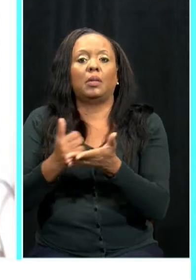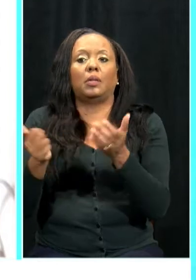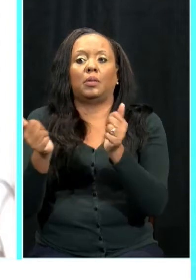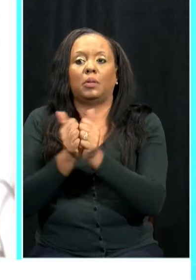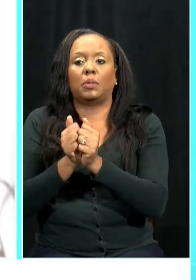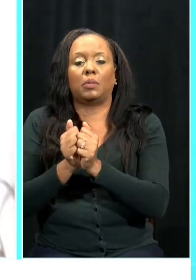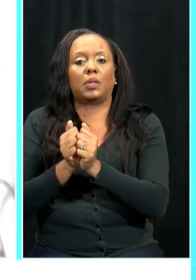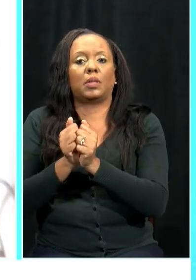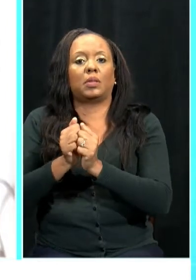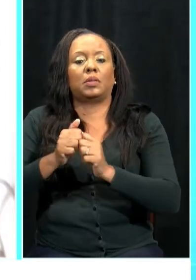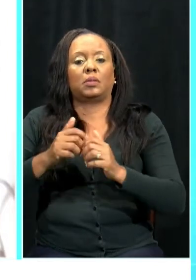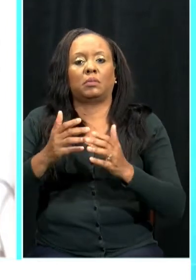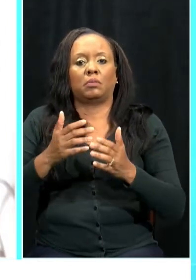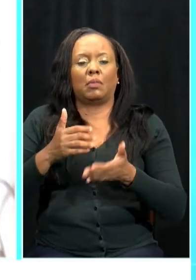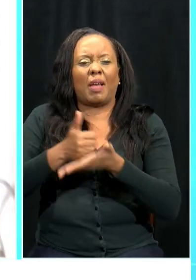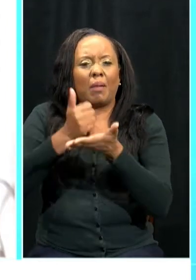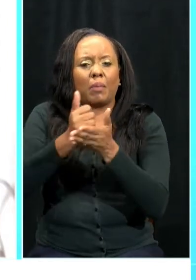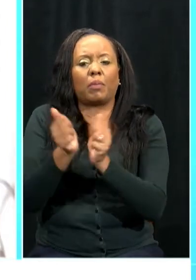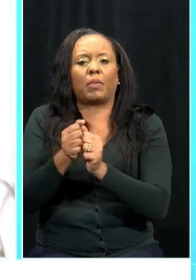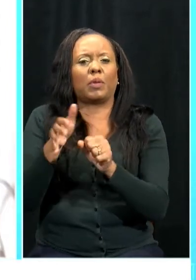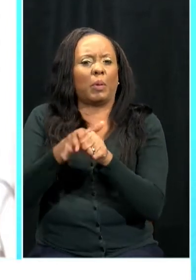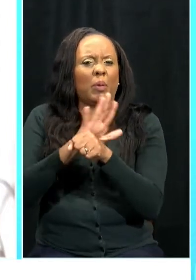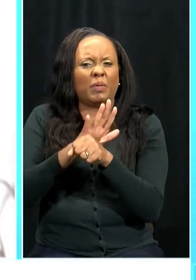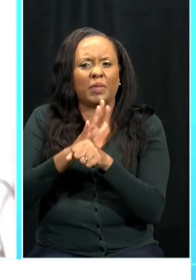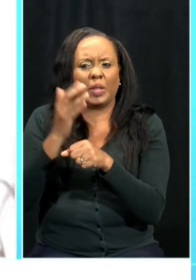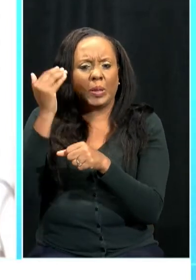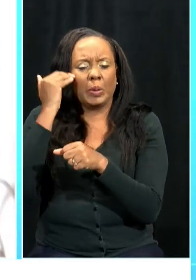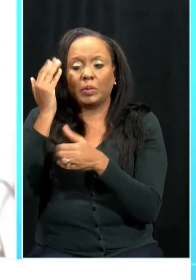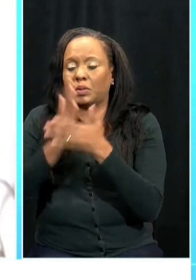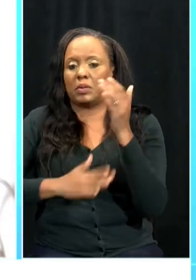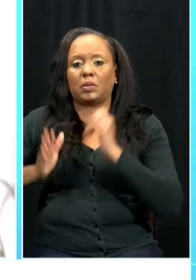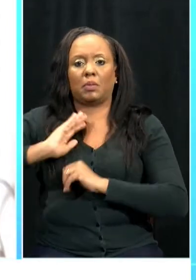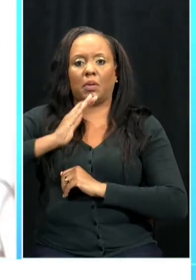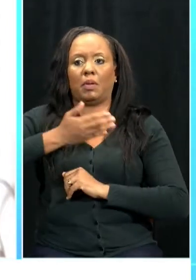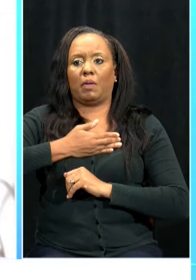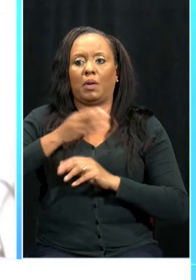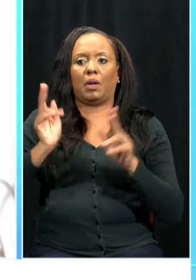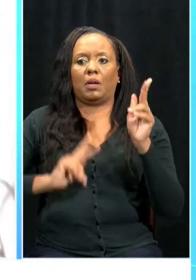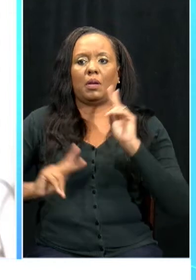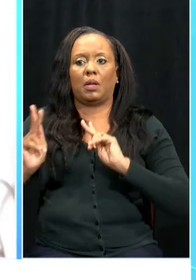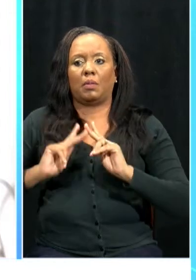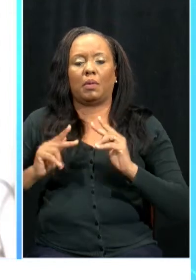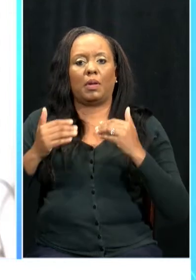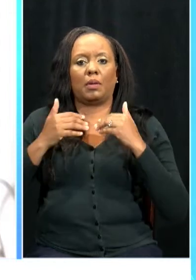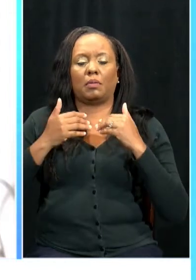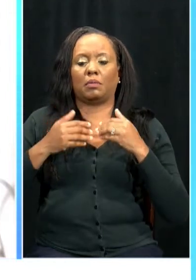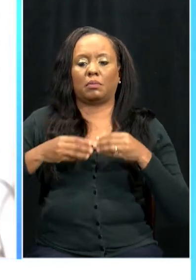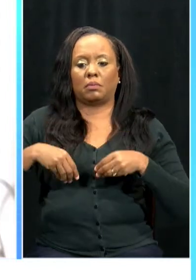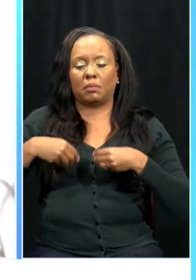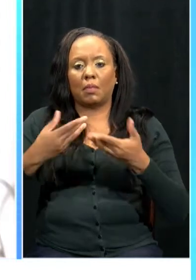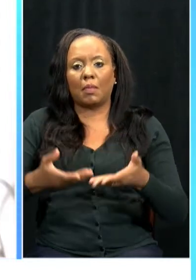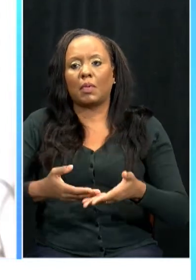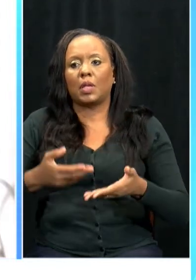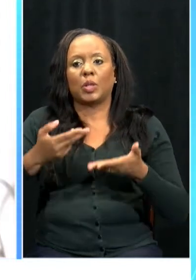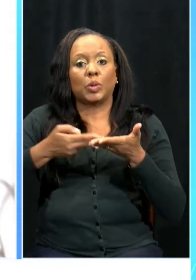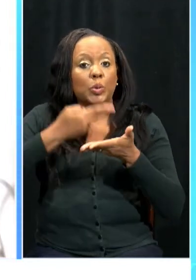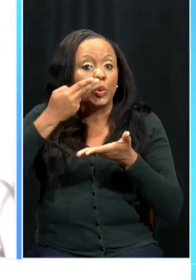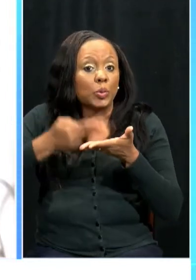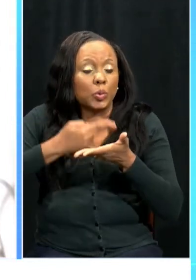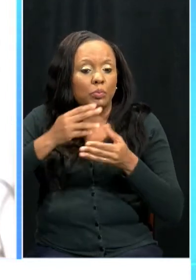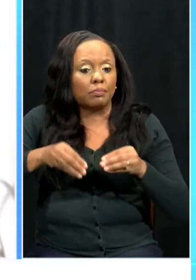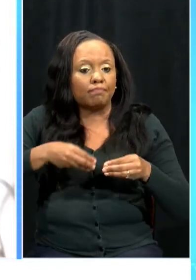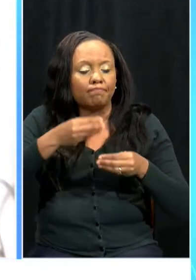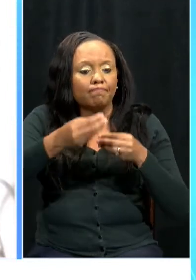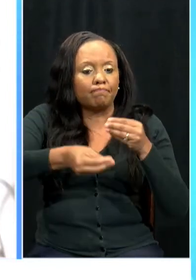for the COVID relief effort. Some of our candidates like delivered soup from the soup kitchens, and they did a lot of work